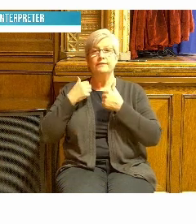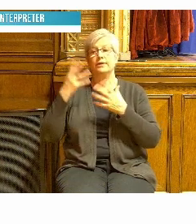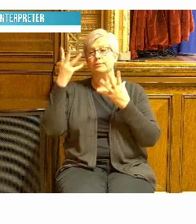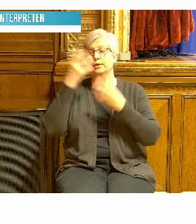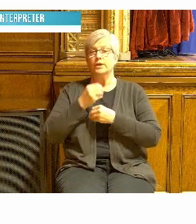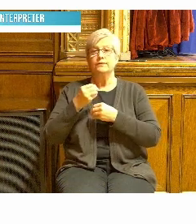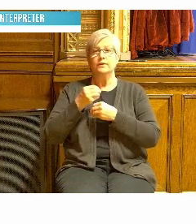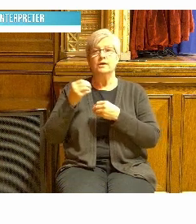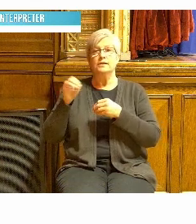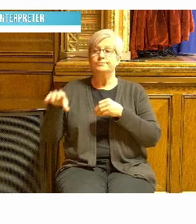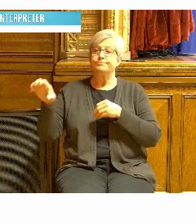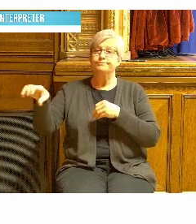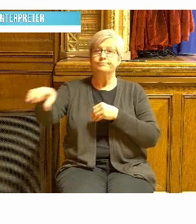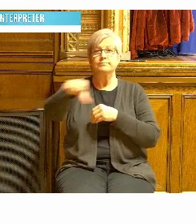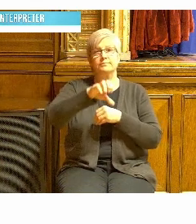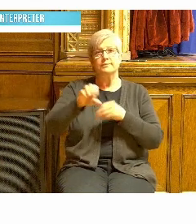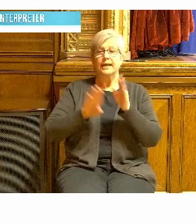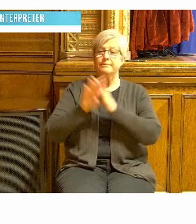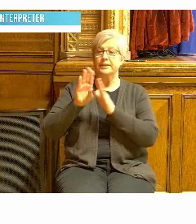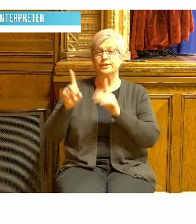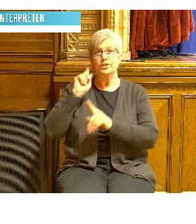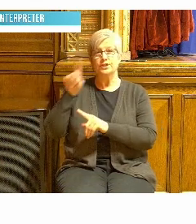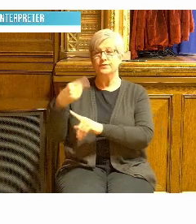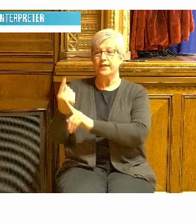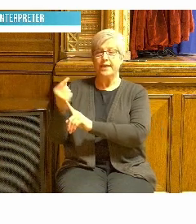beautiful subdivisions built just for them,